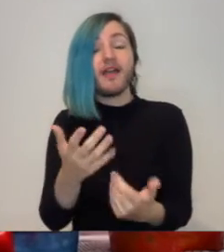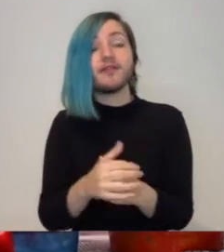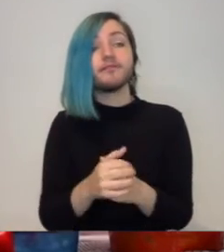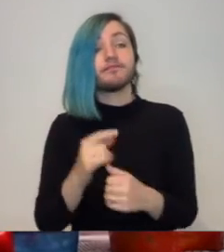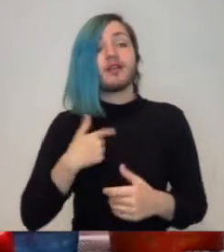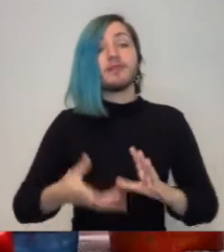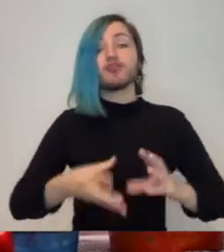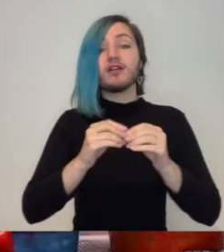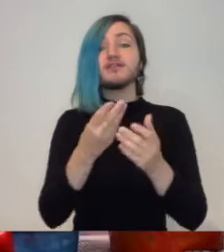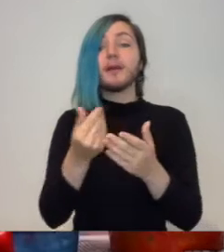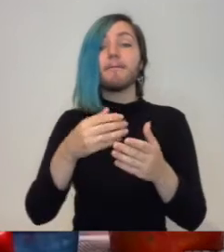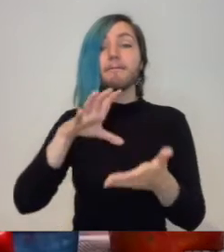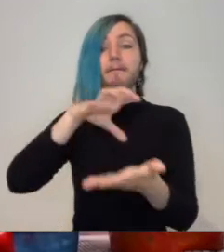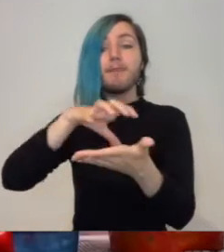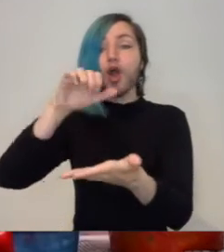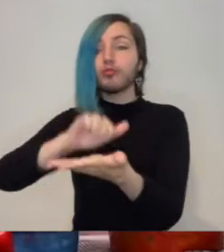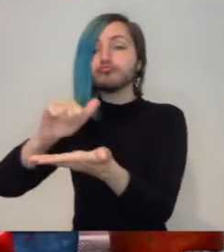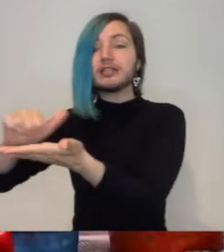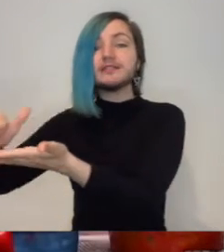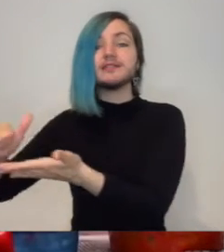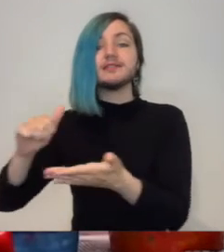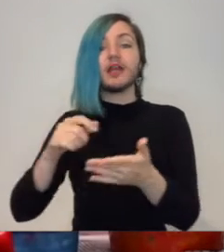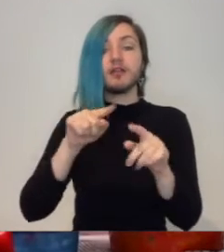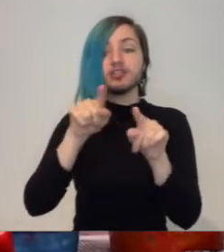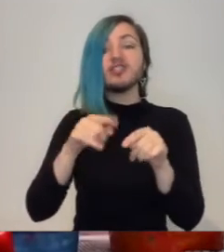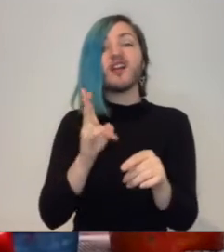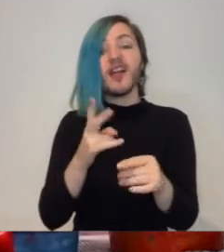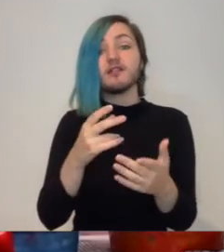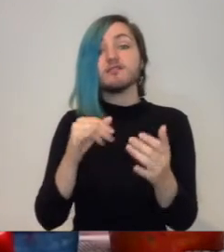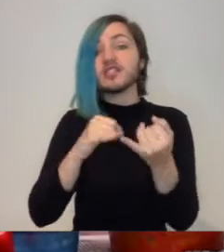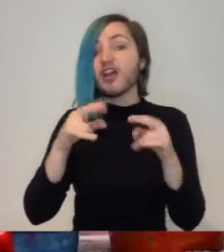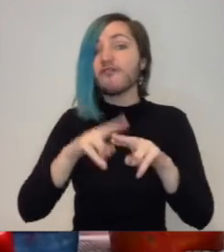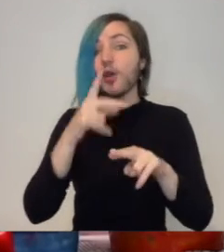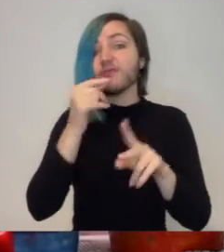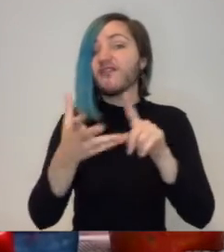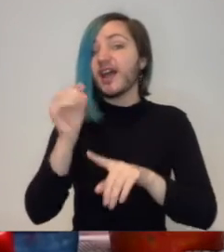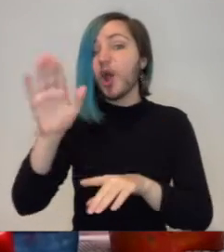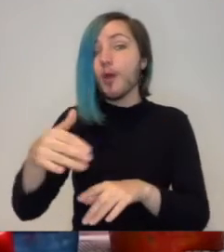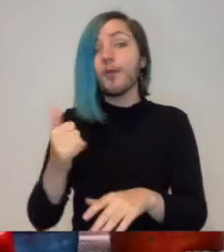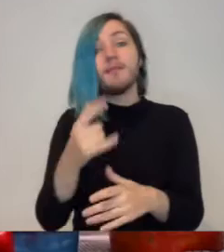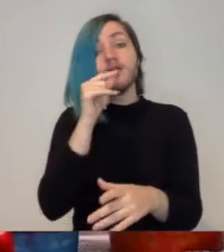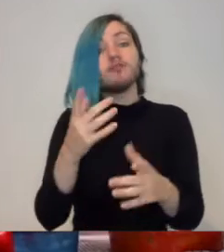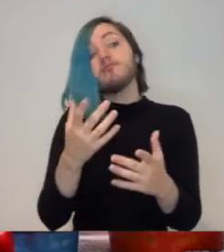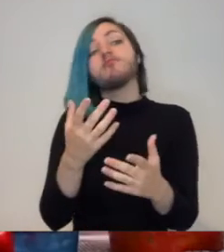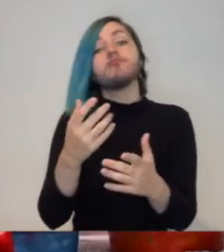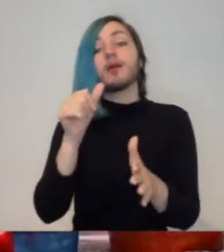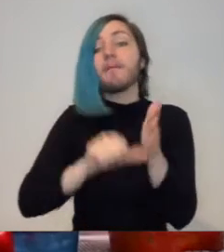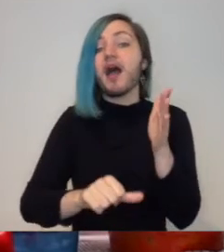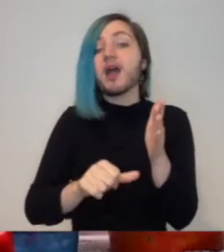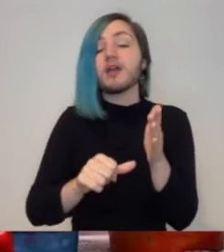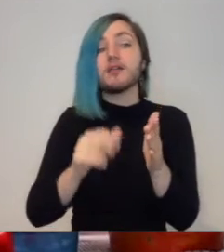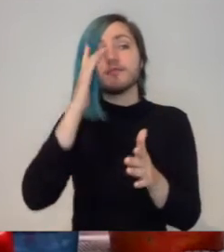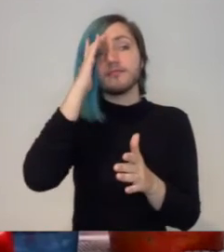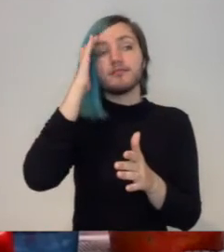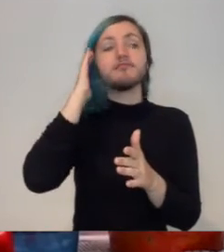printing sheets, which you might, again, find styrofoam at home, or you might have pre-made sheets, which is nice. Blocks,